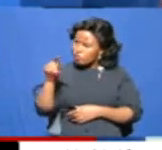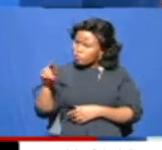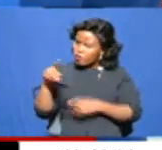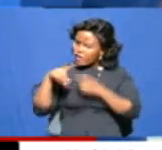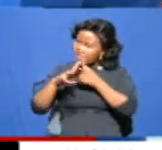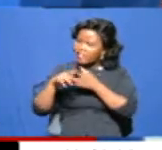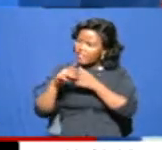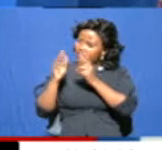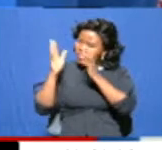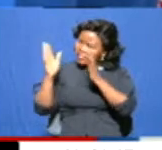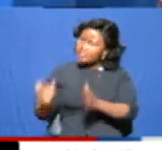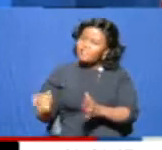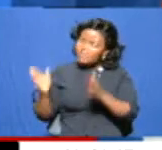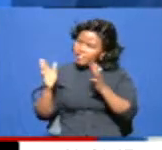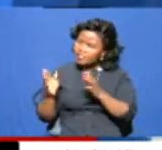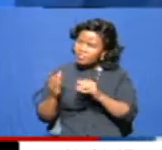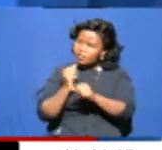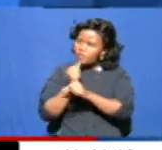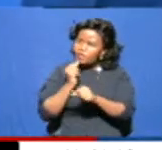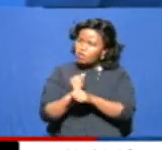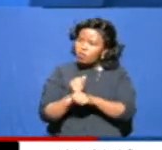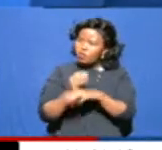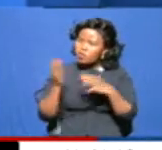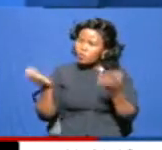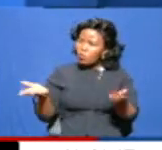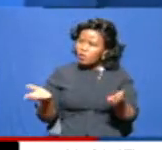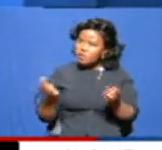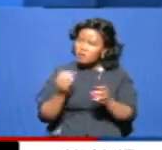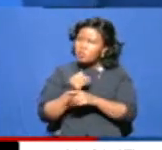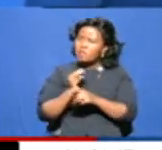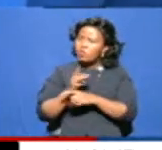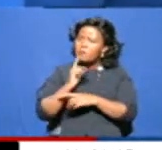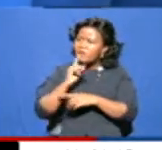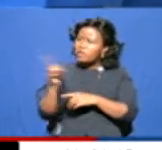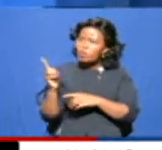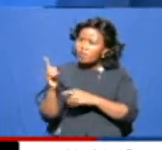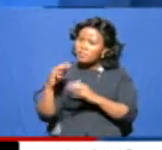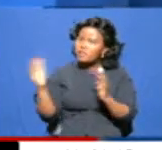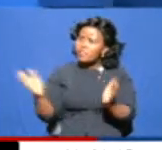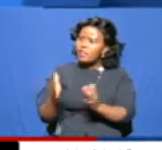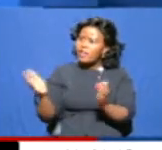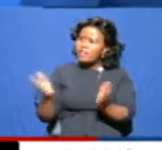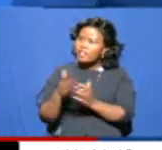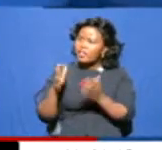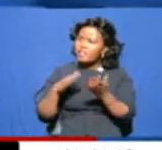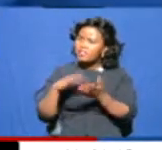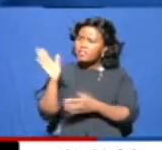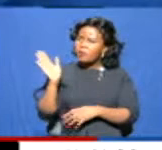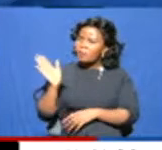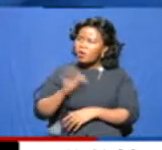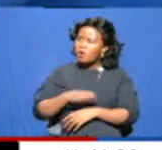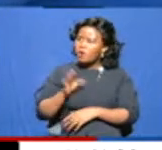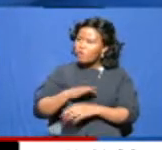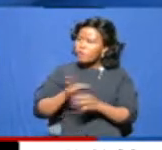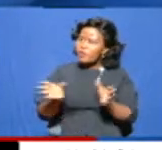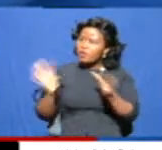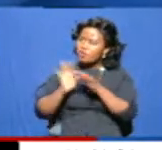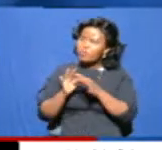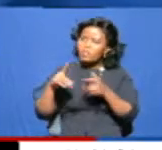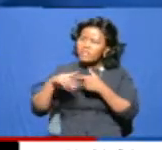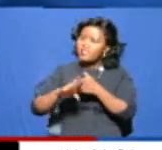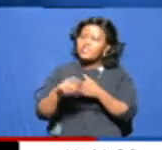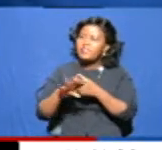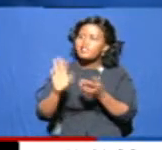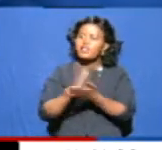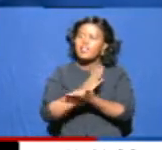doing to chaperone more young women to join the engineering sector? Okay, thank you for